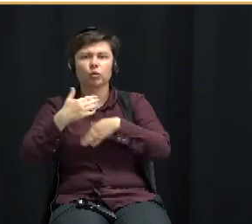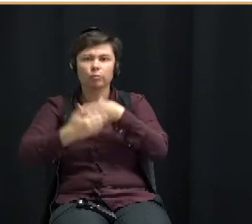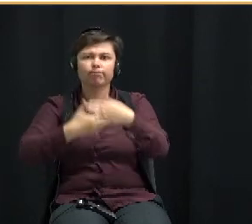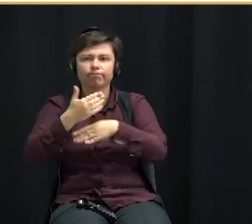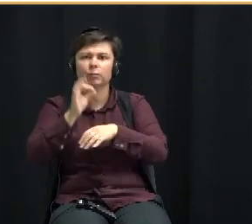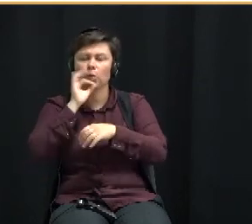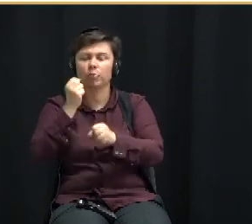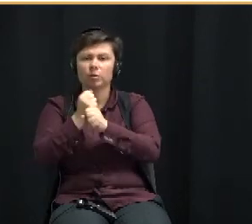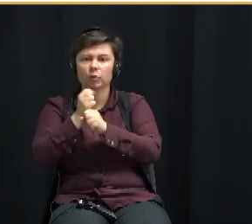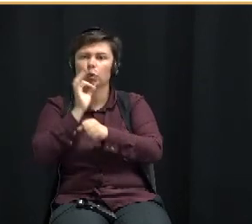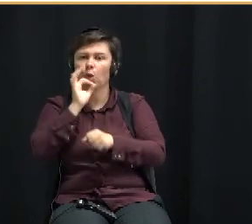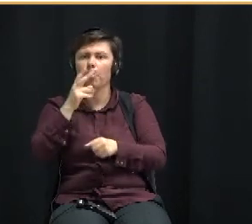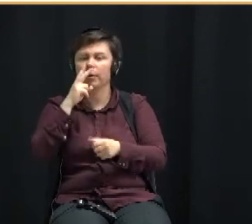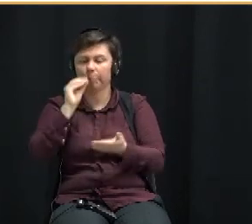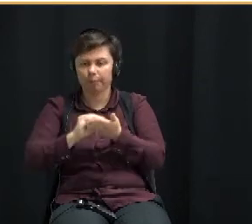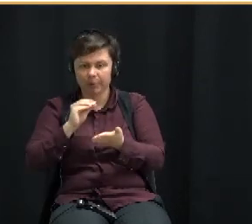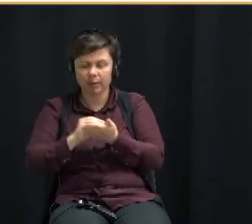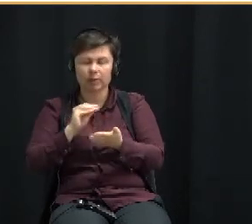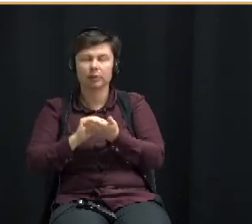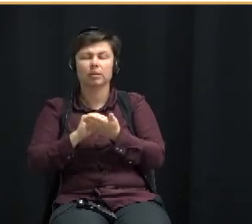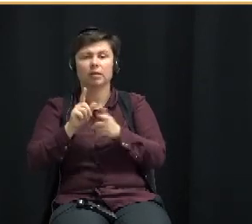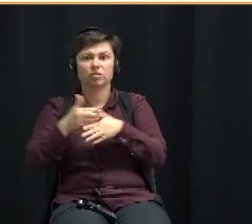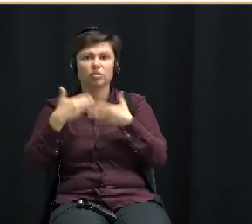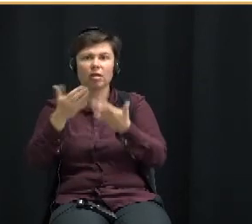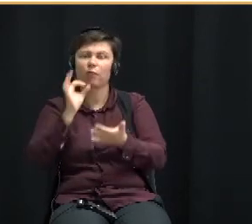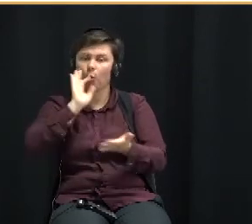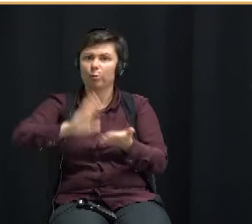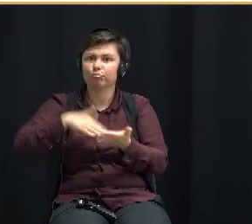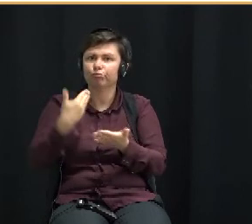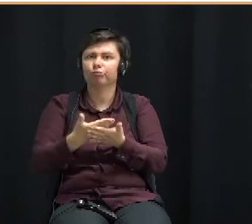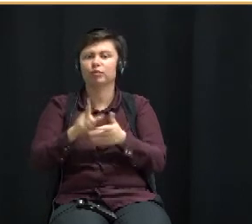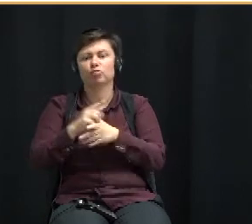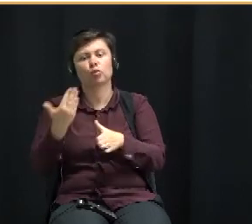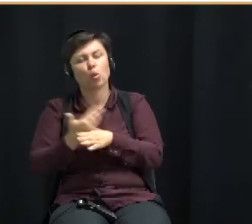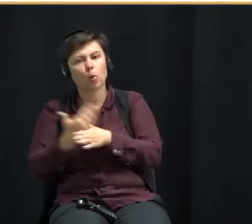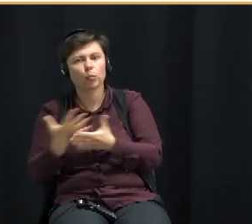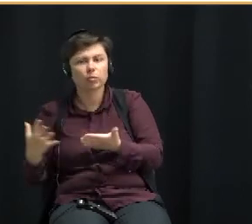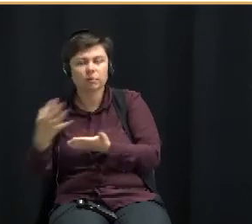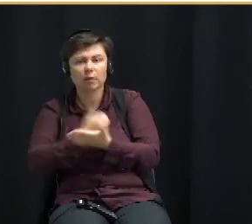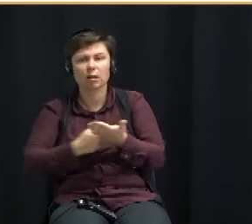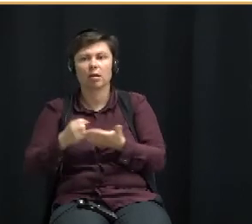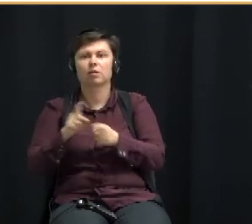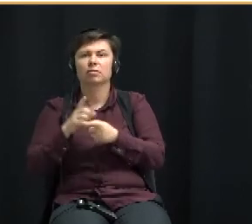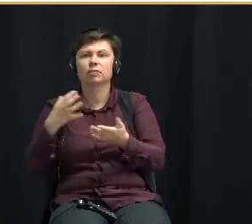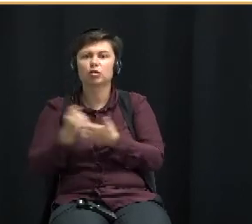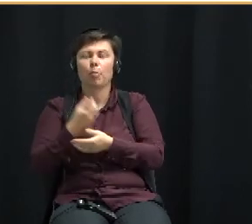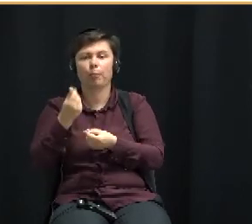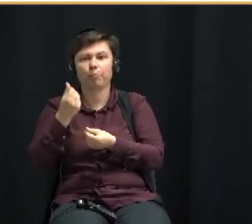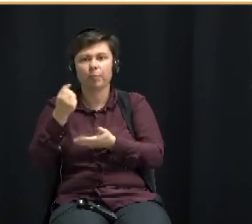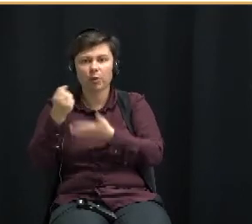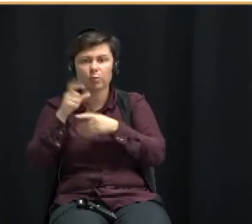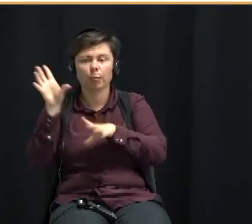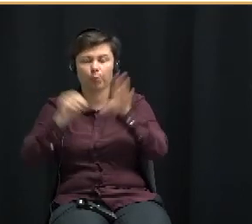the good examples, the documentation. It's also about money, it's about cost, so